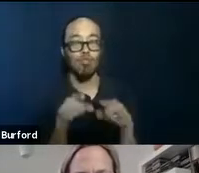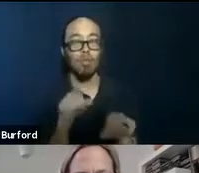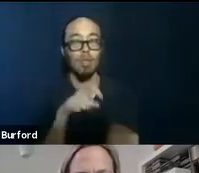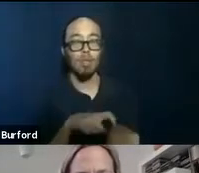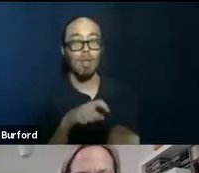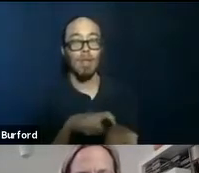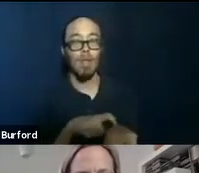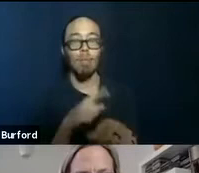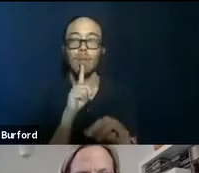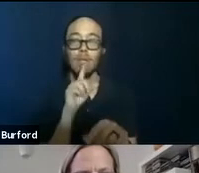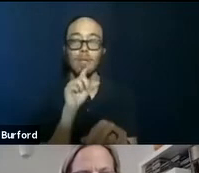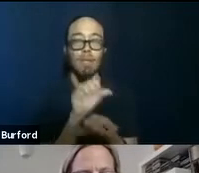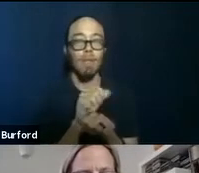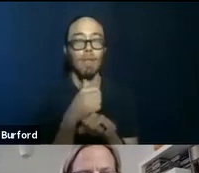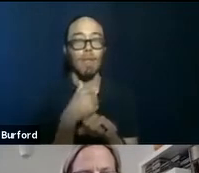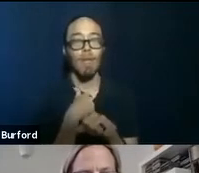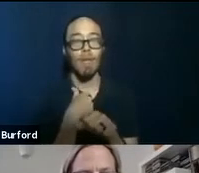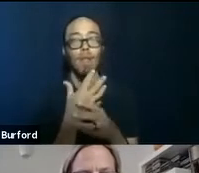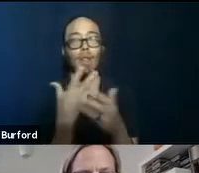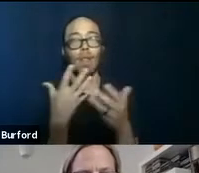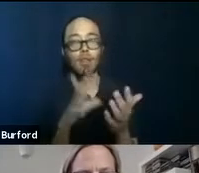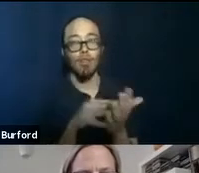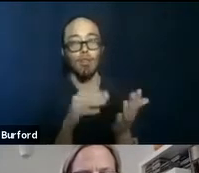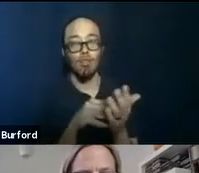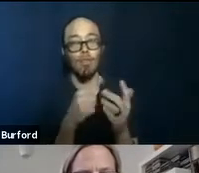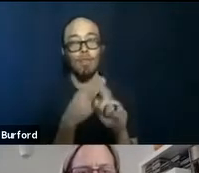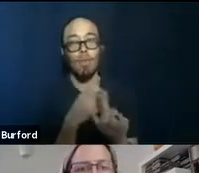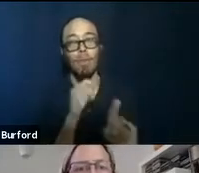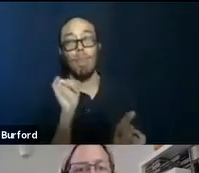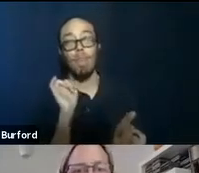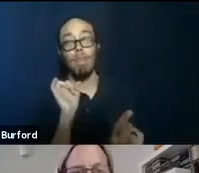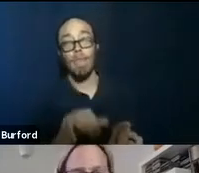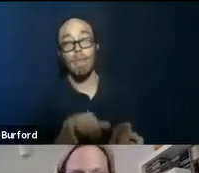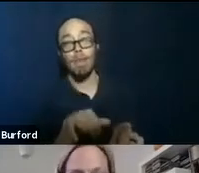definitely have a lot to learn from that.